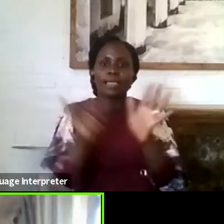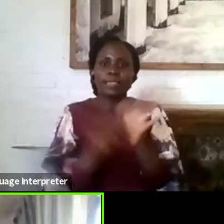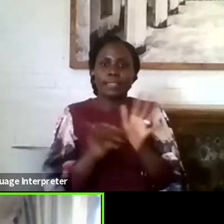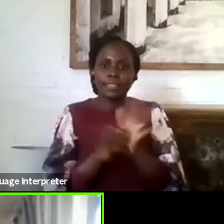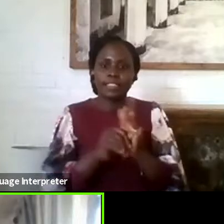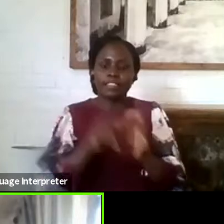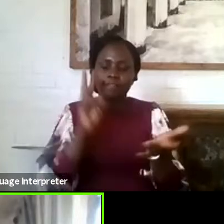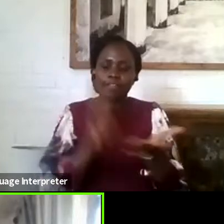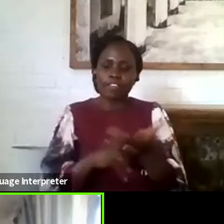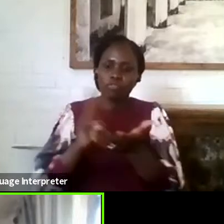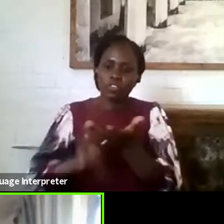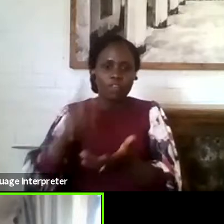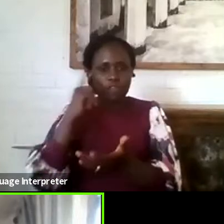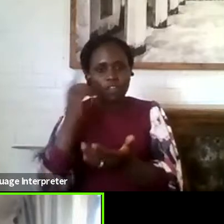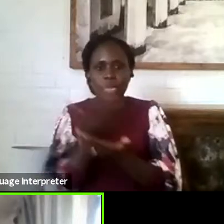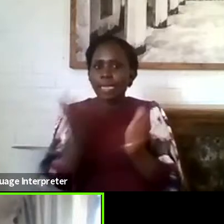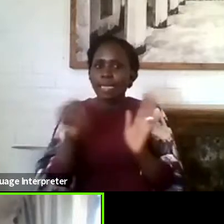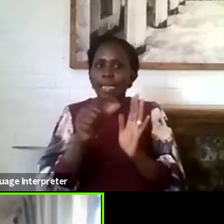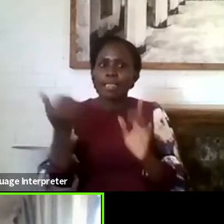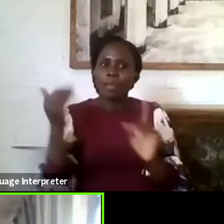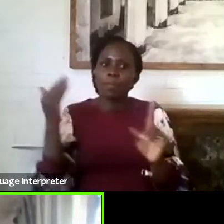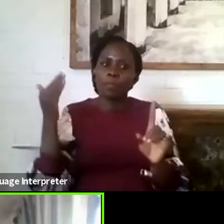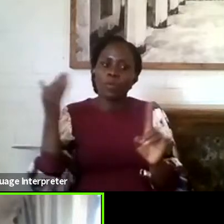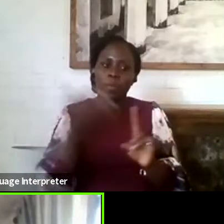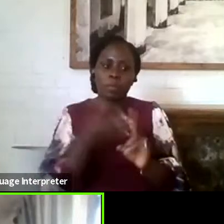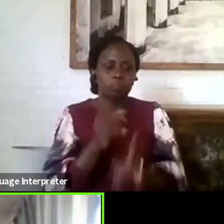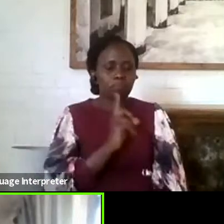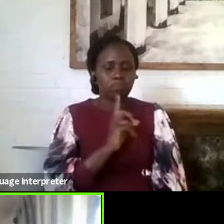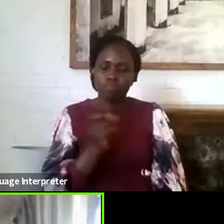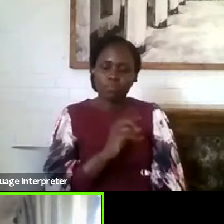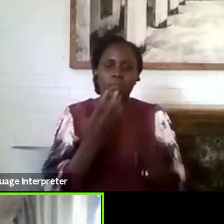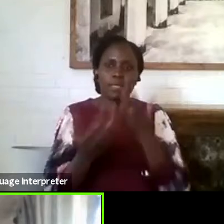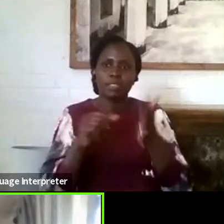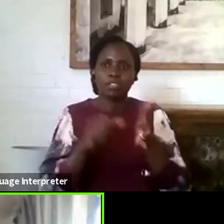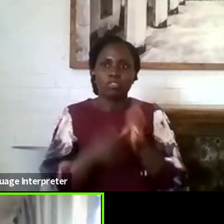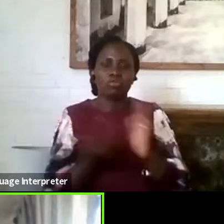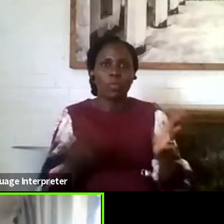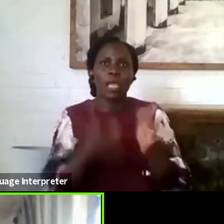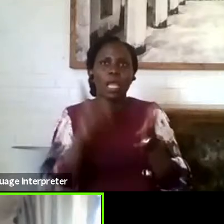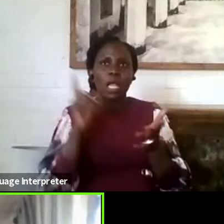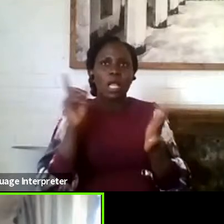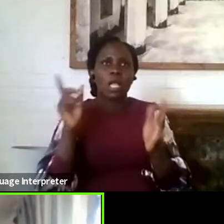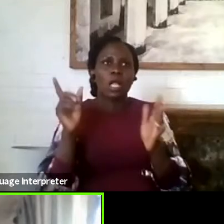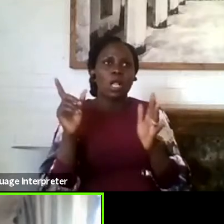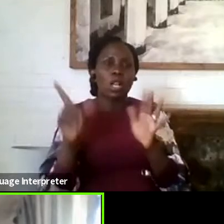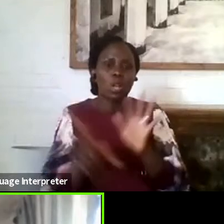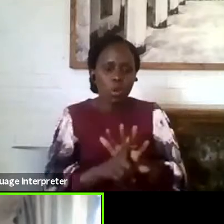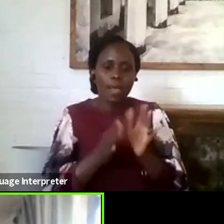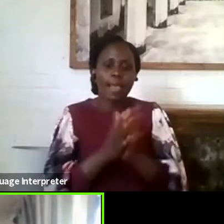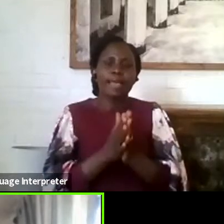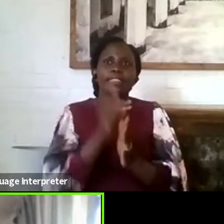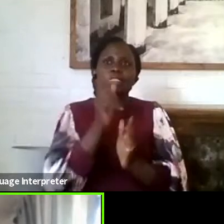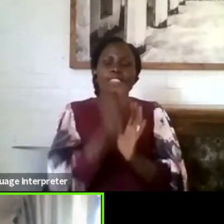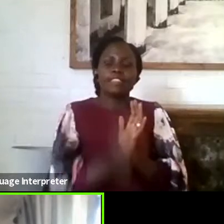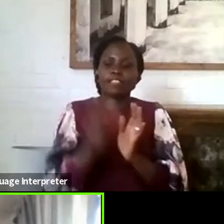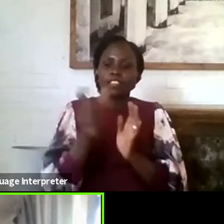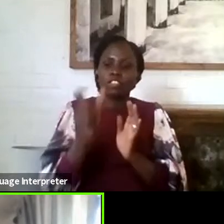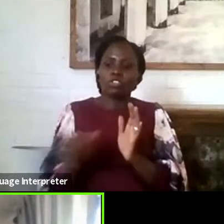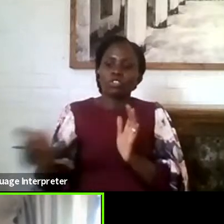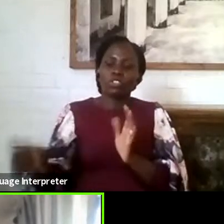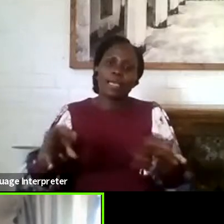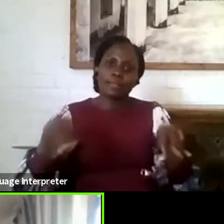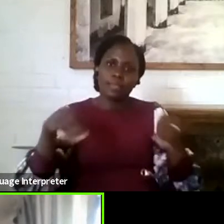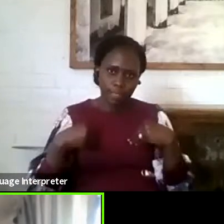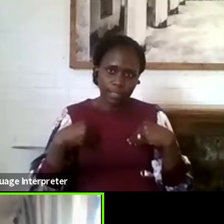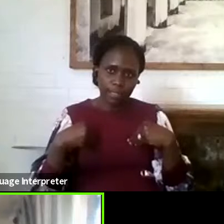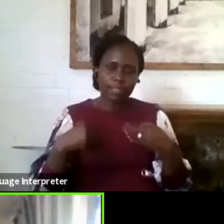any other purposes, except where it is allowed by law and the individual's permission. It would, because this